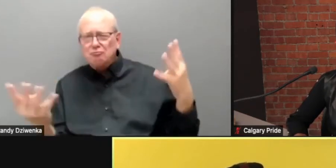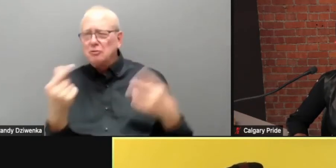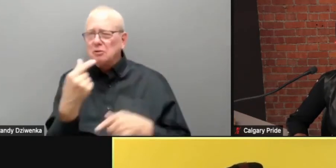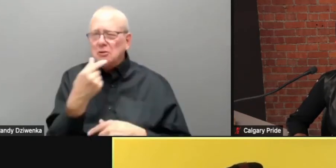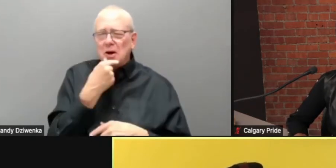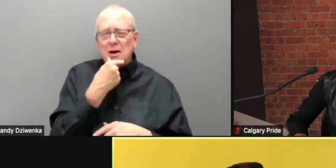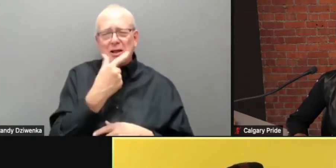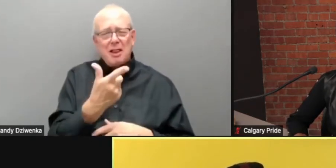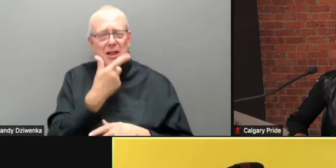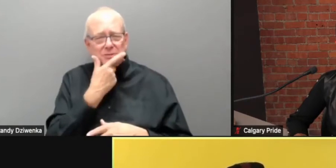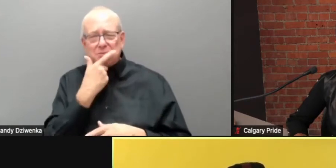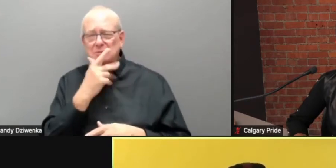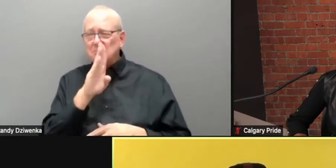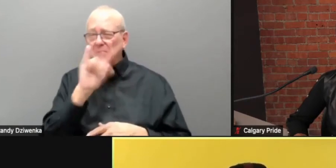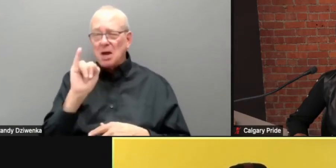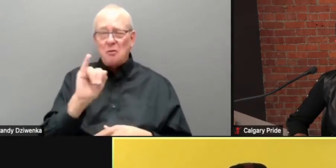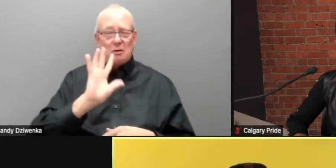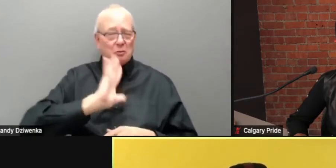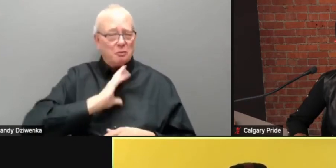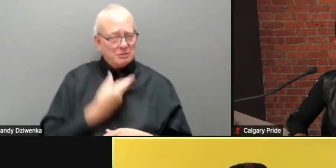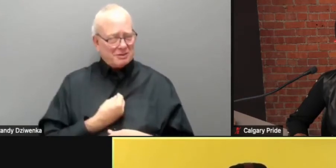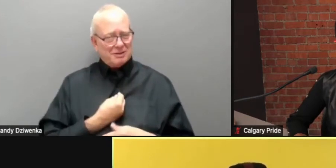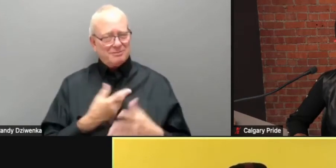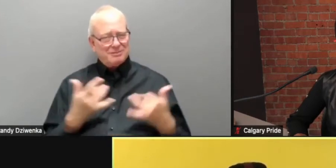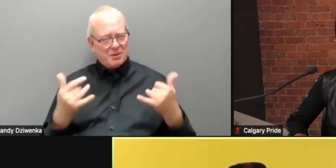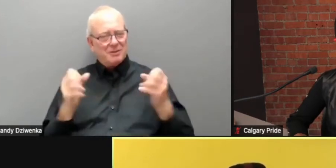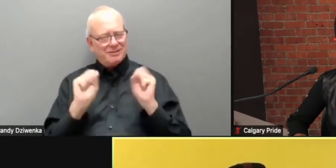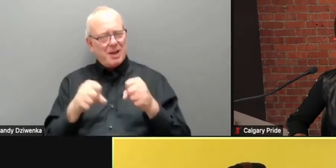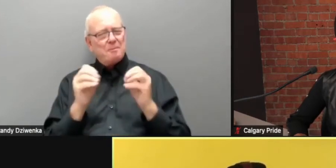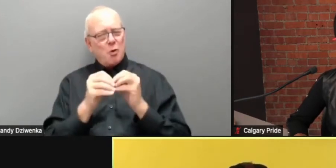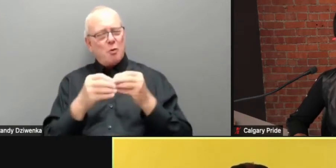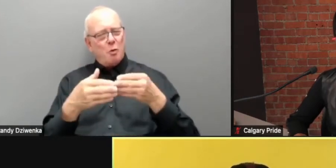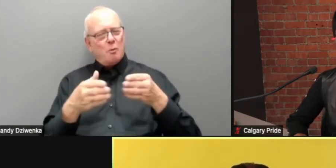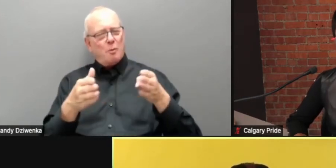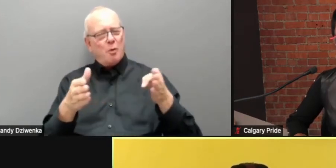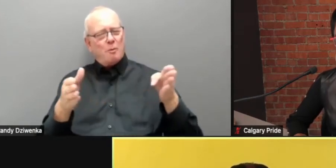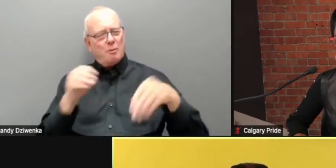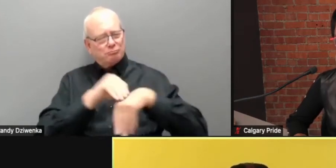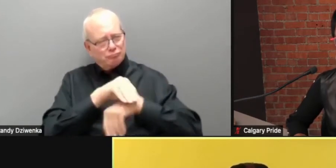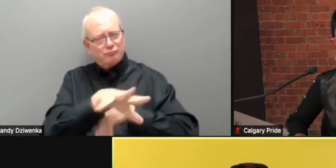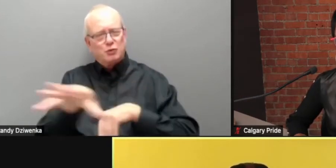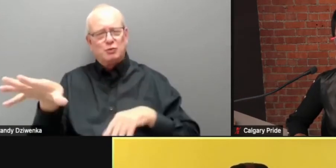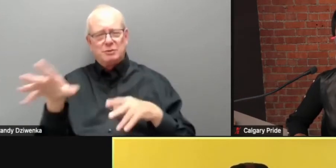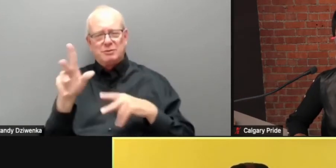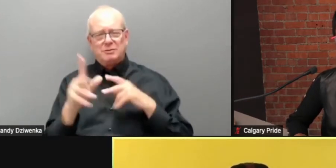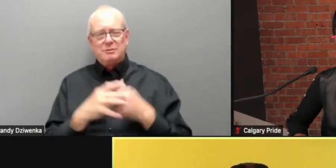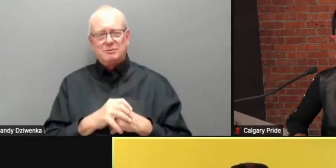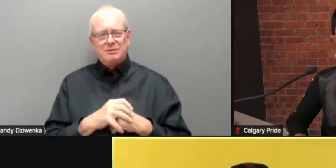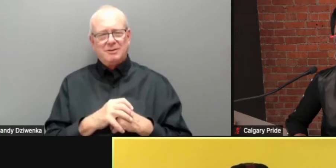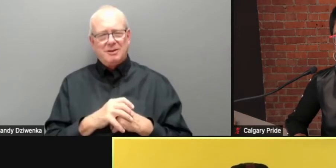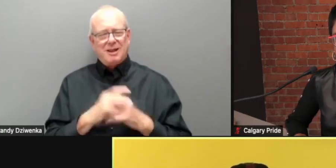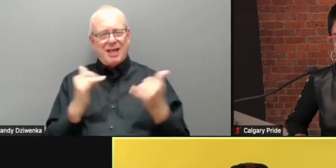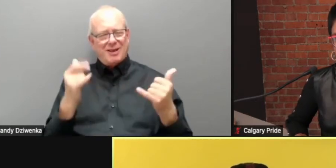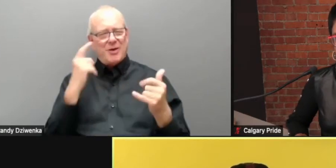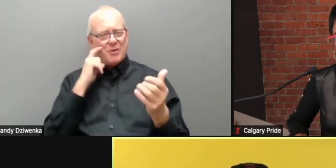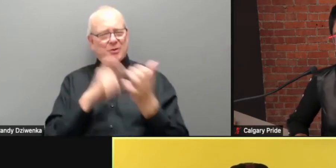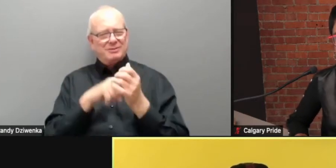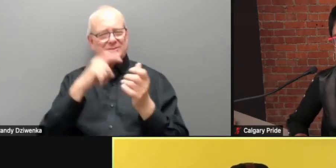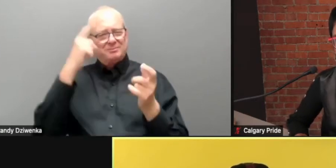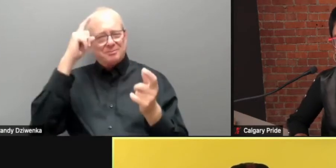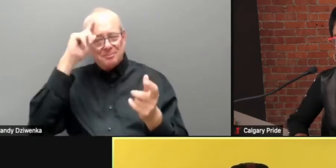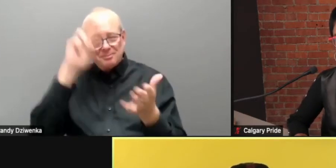for the society, to change the people's mindsets, to change the misconceptions which people carry. Like in India, for example, there